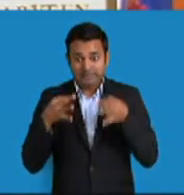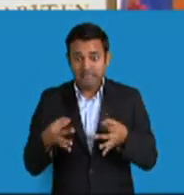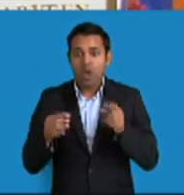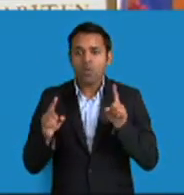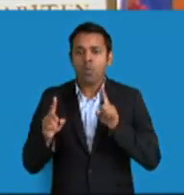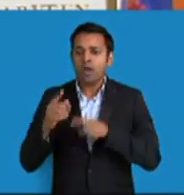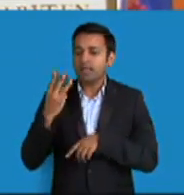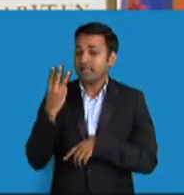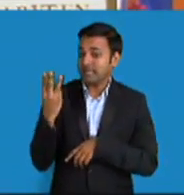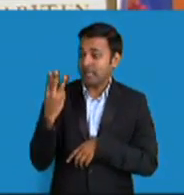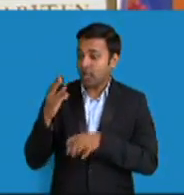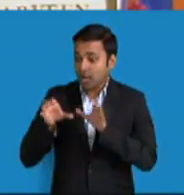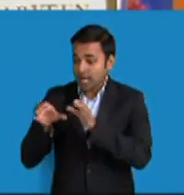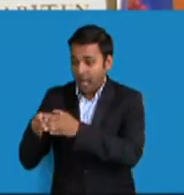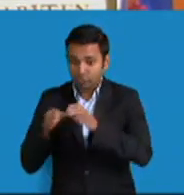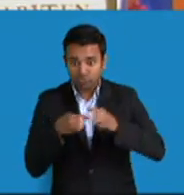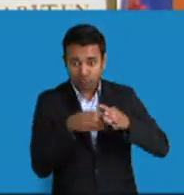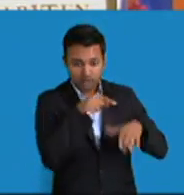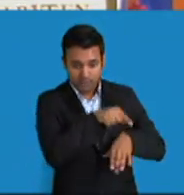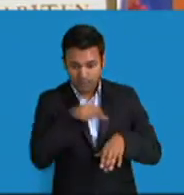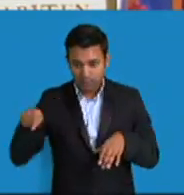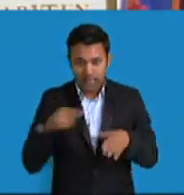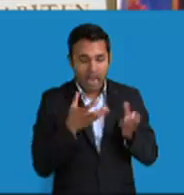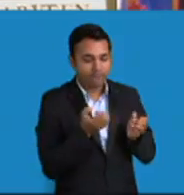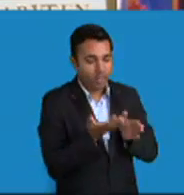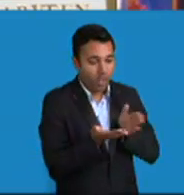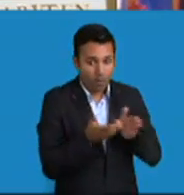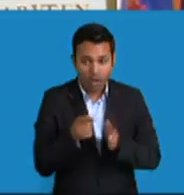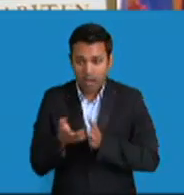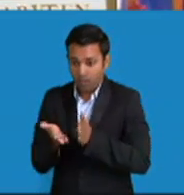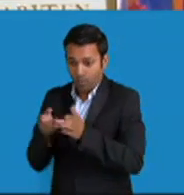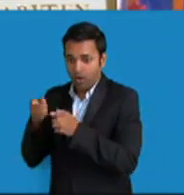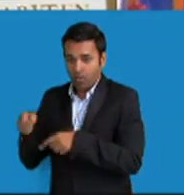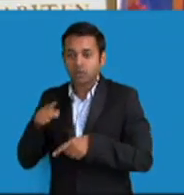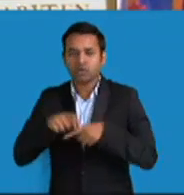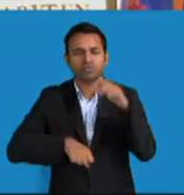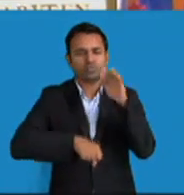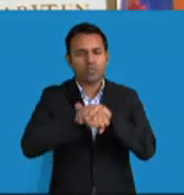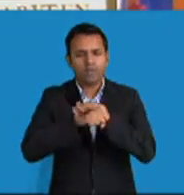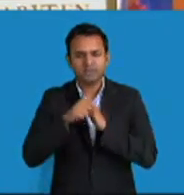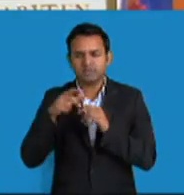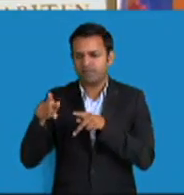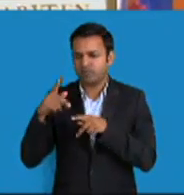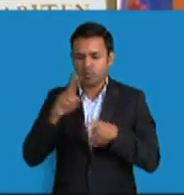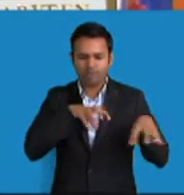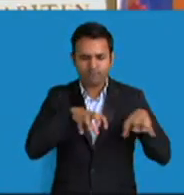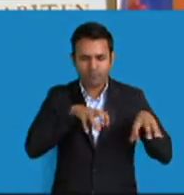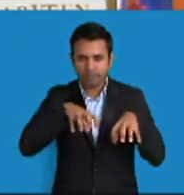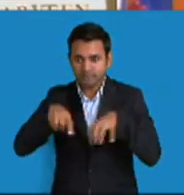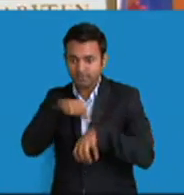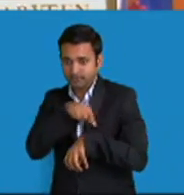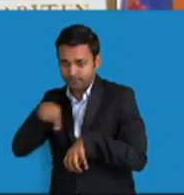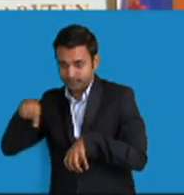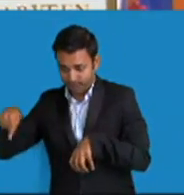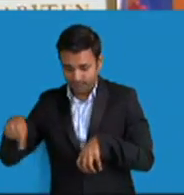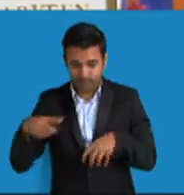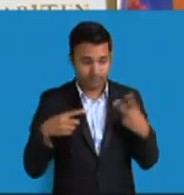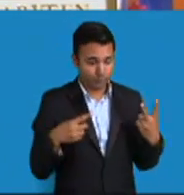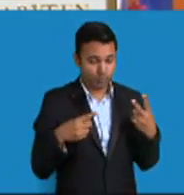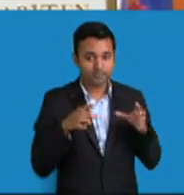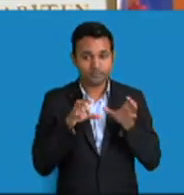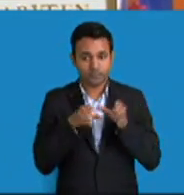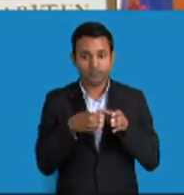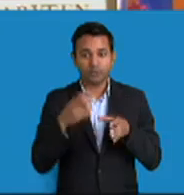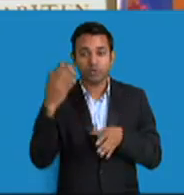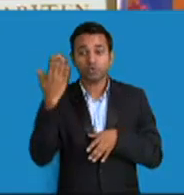of award. Category 1 would be the top performing school. Category 2 would be the schools who have attained